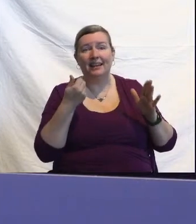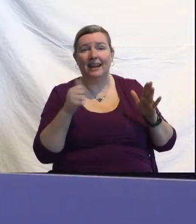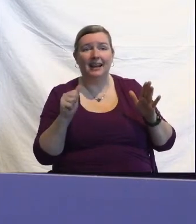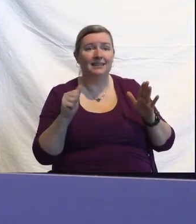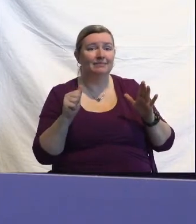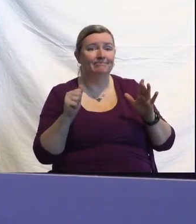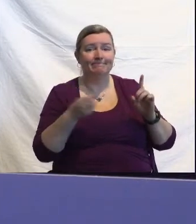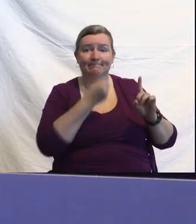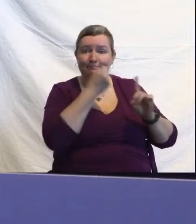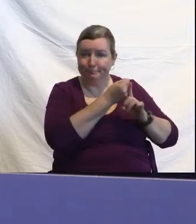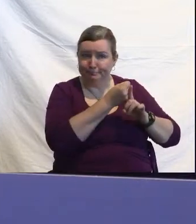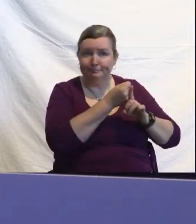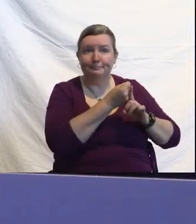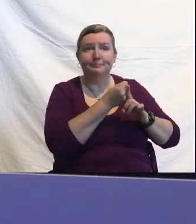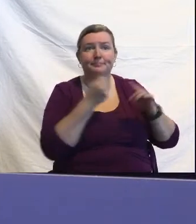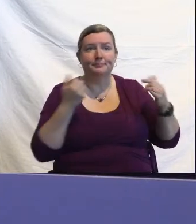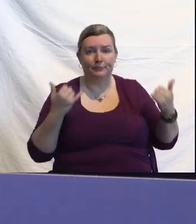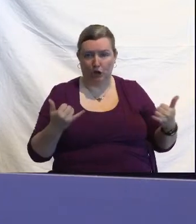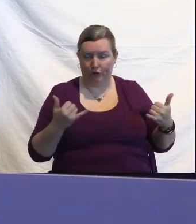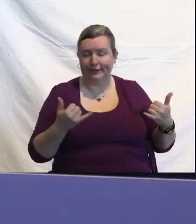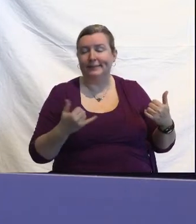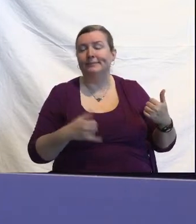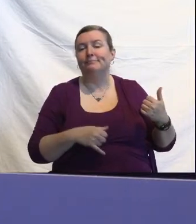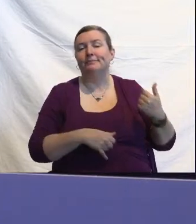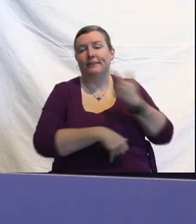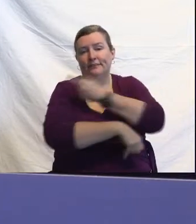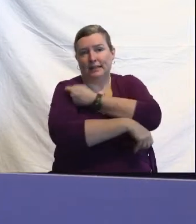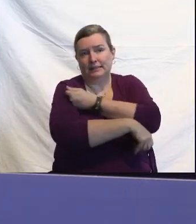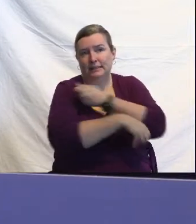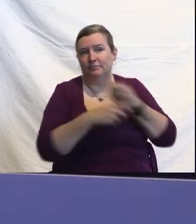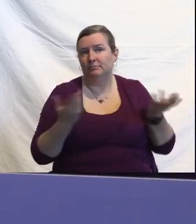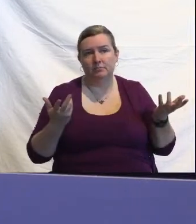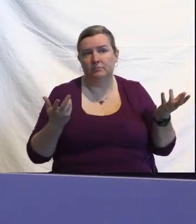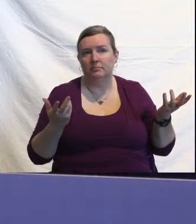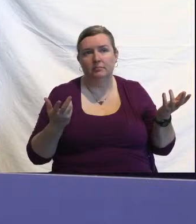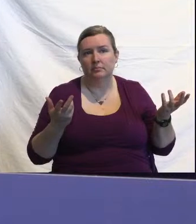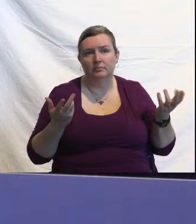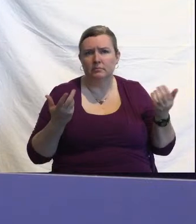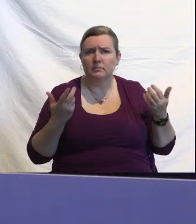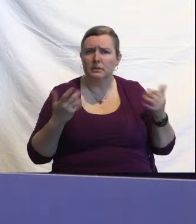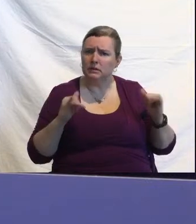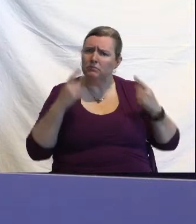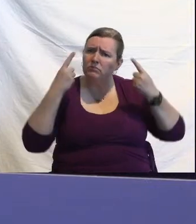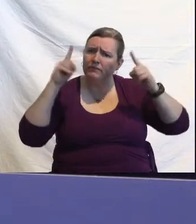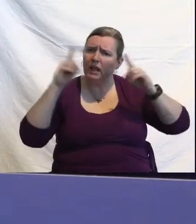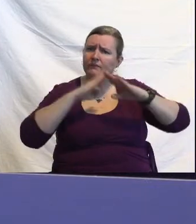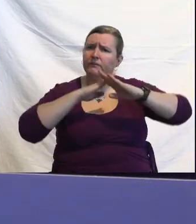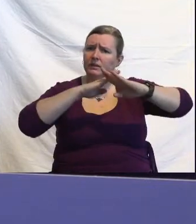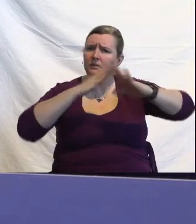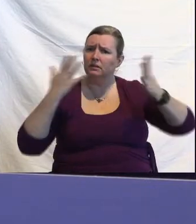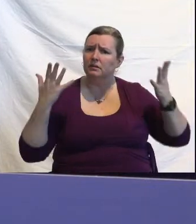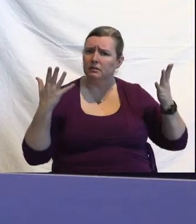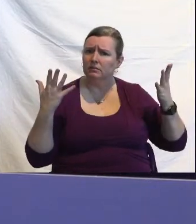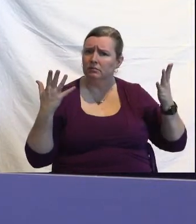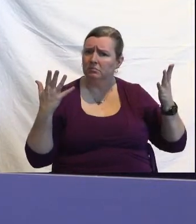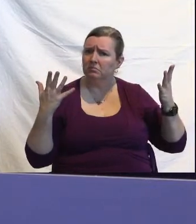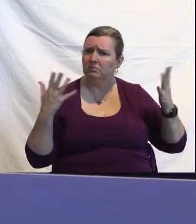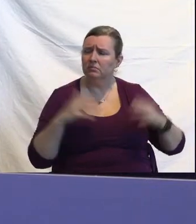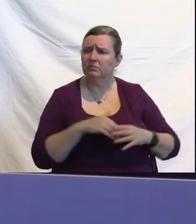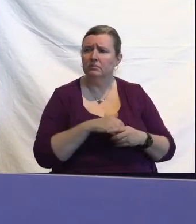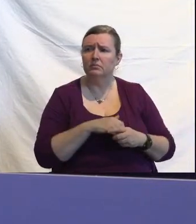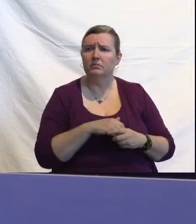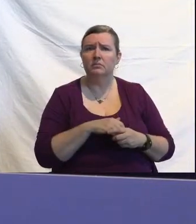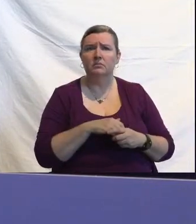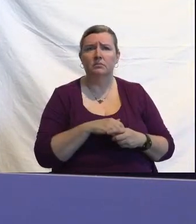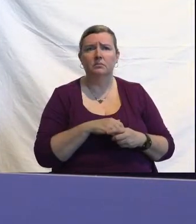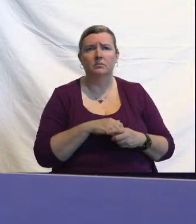current vaccines that are being used right now in terms of like the effectiveness of our current vaccines and AY